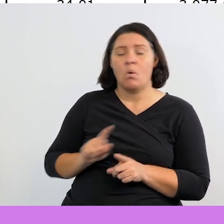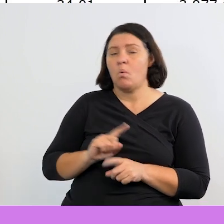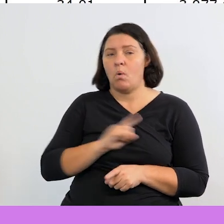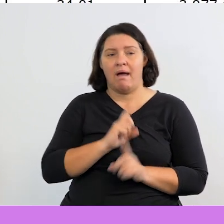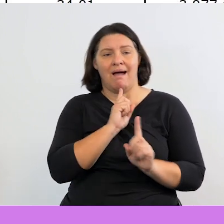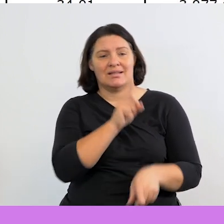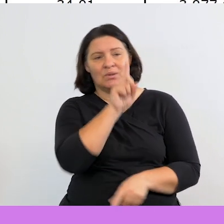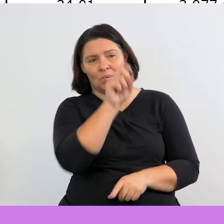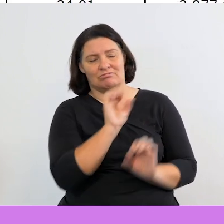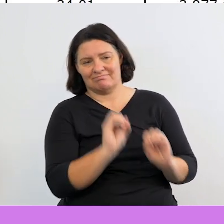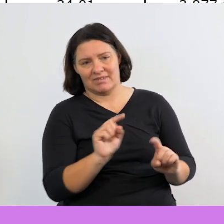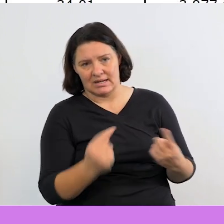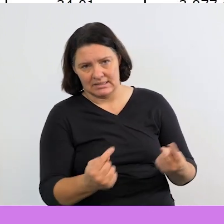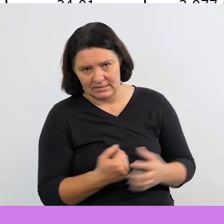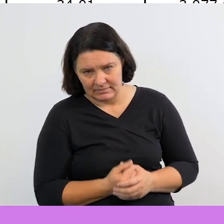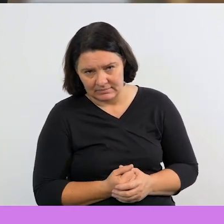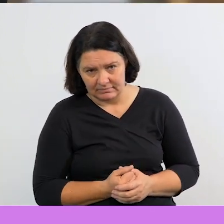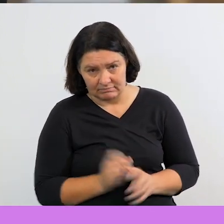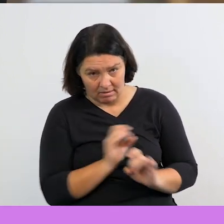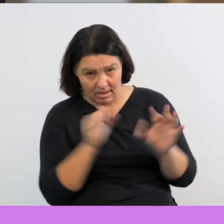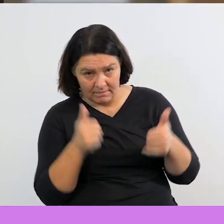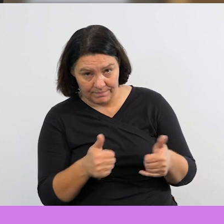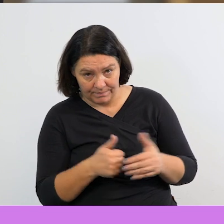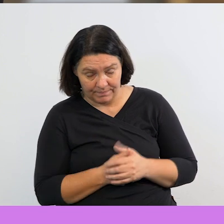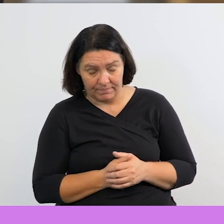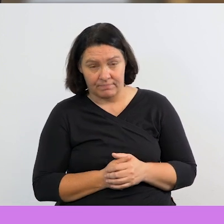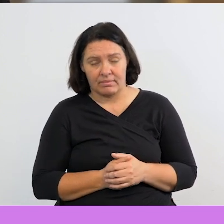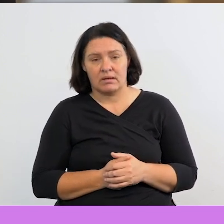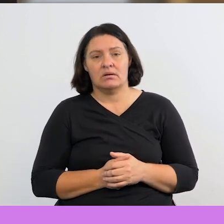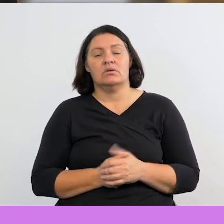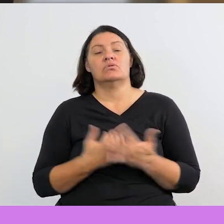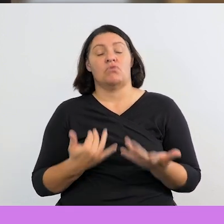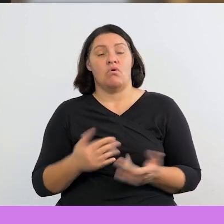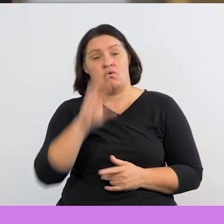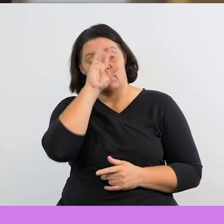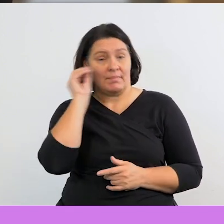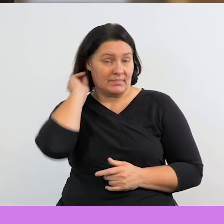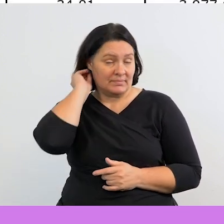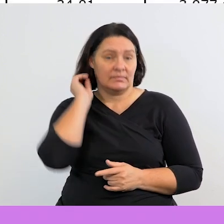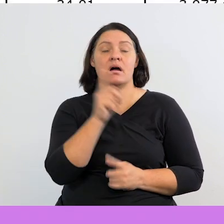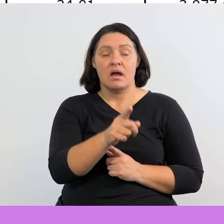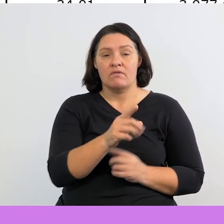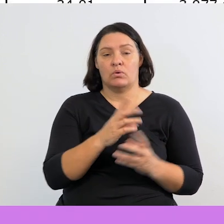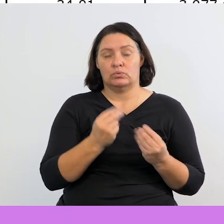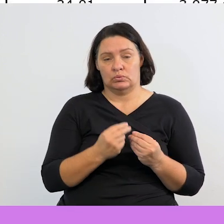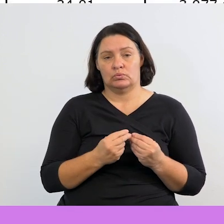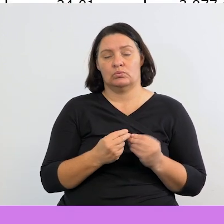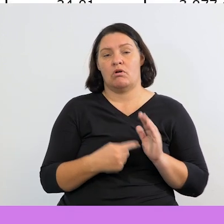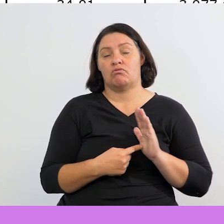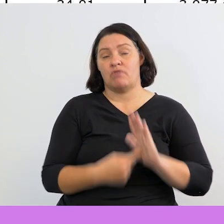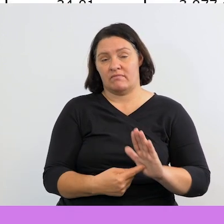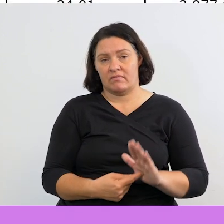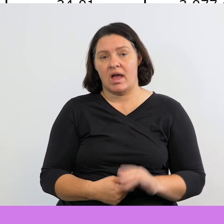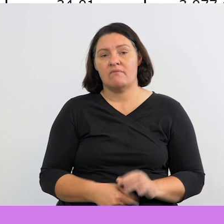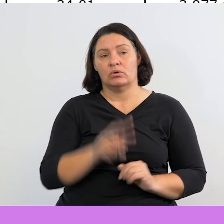I am not going to answer this specific question. Are we clear on that? Okay, so remember, when we do a graph, we